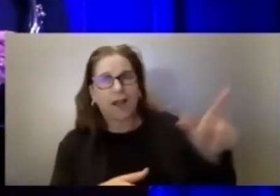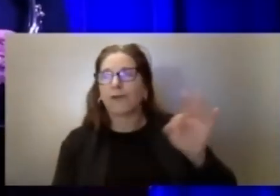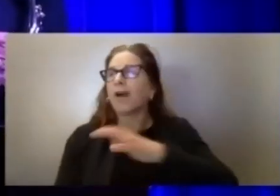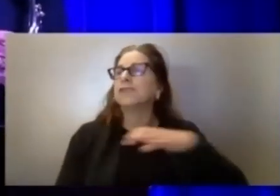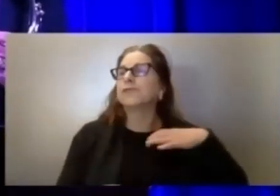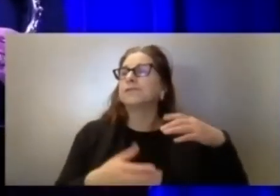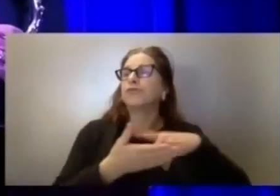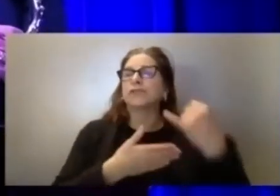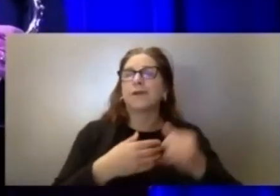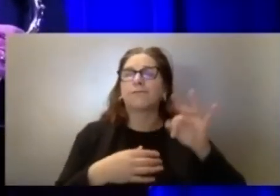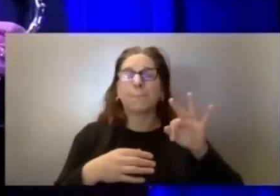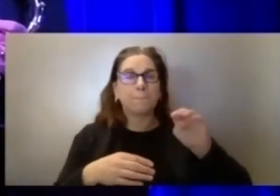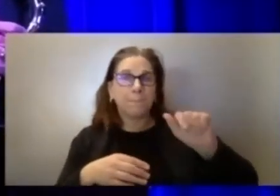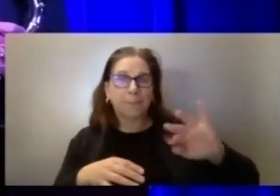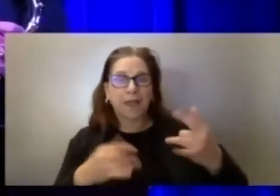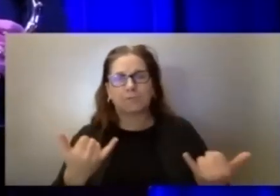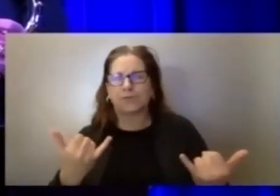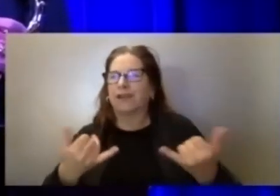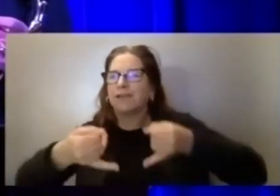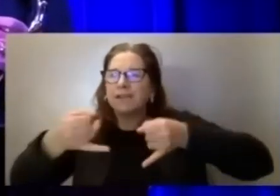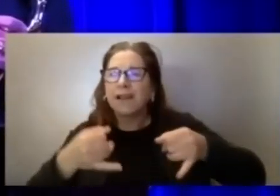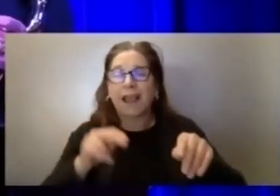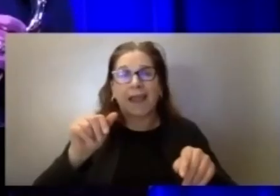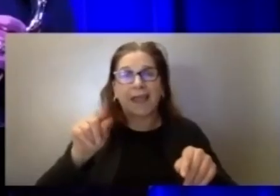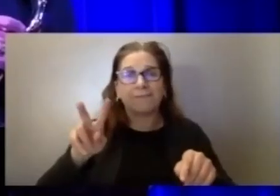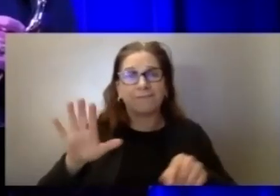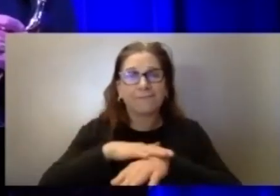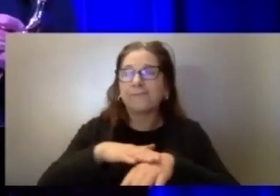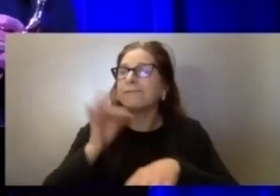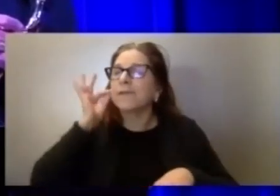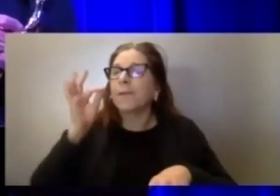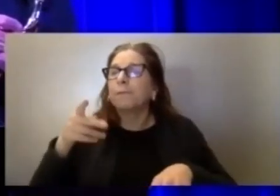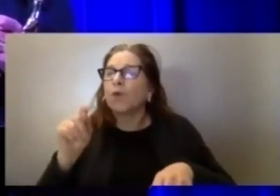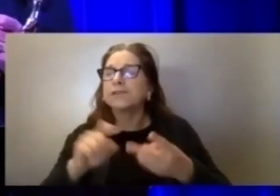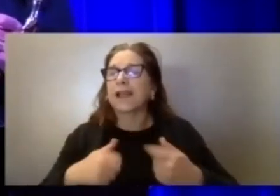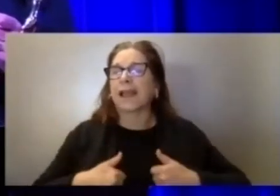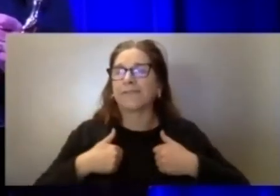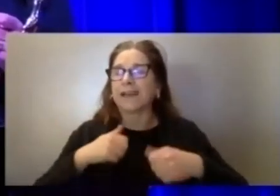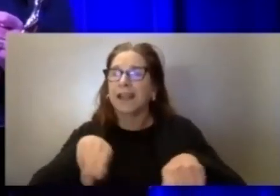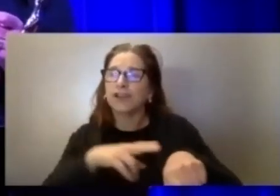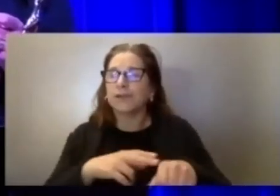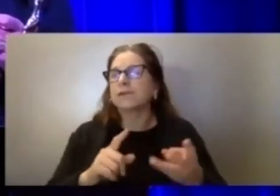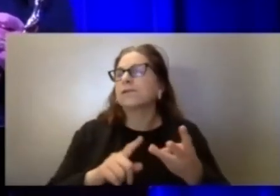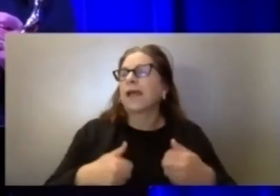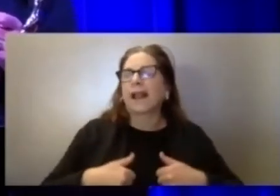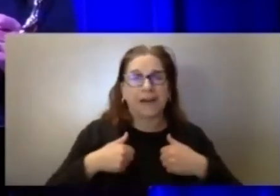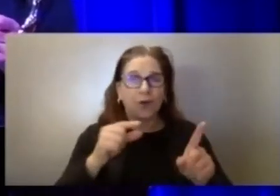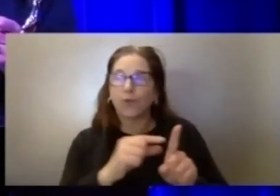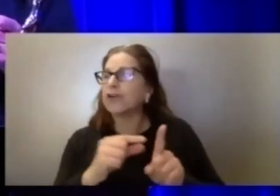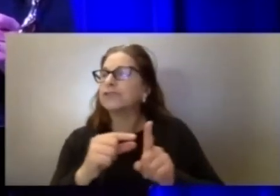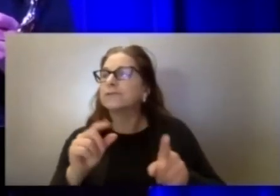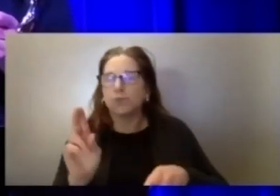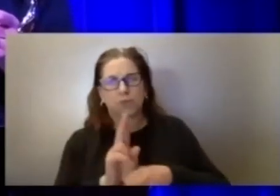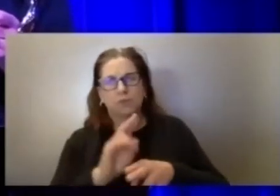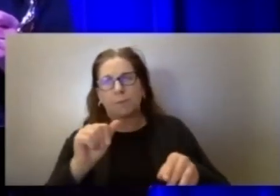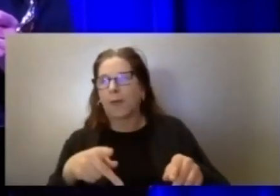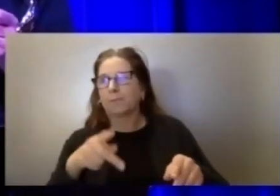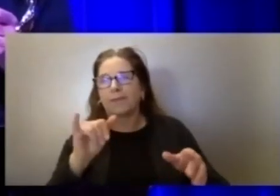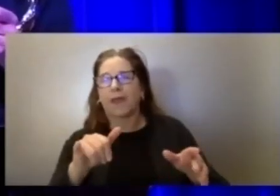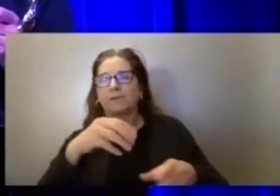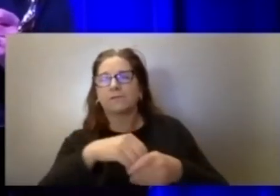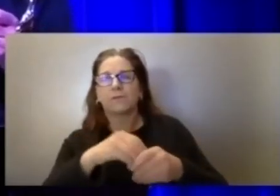Native poets, living nations, living words, we used a map that contains no visible political boundaries delineating states